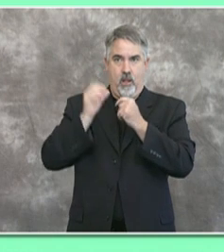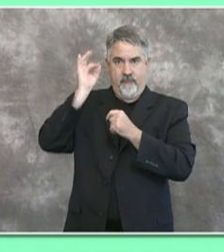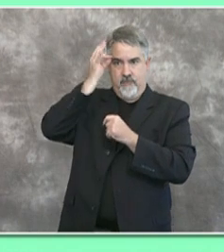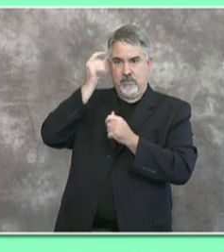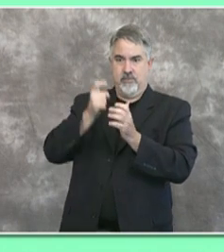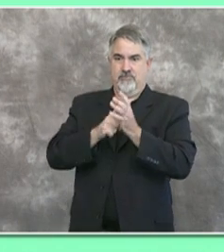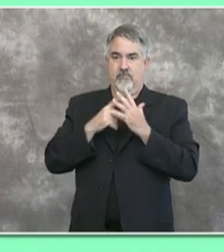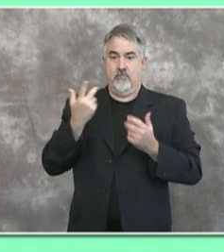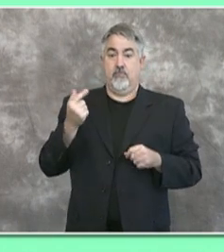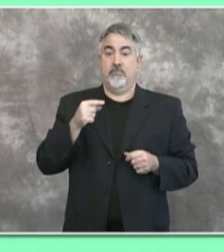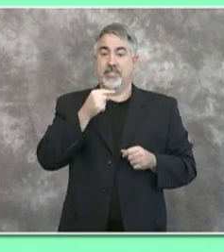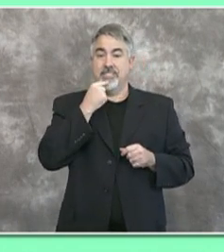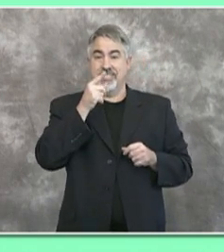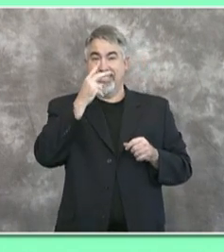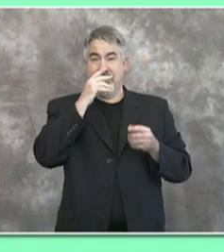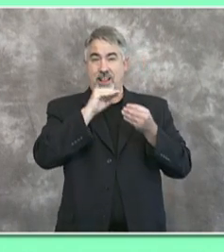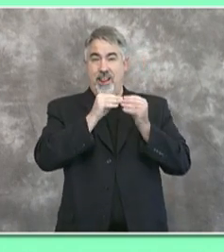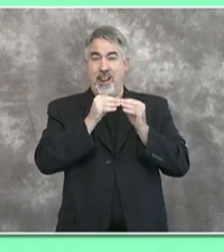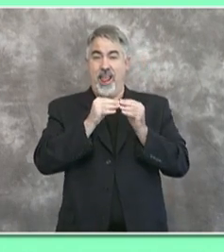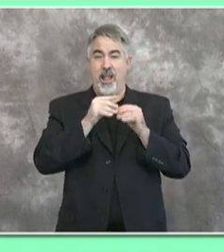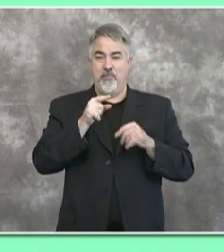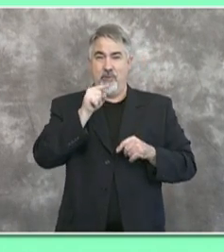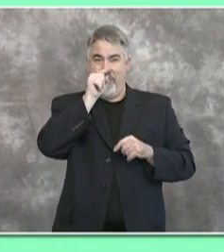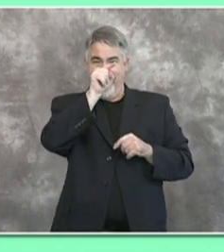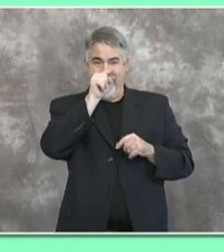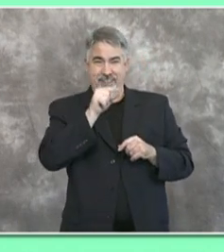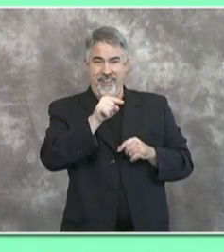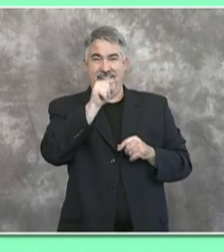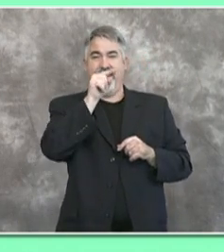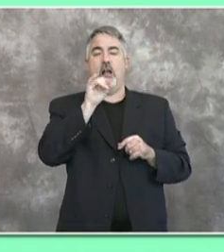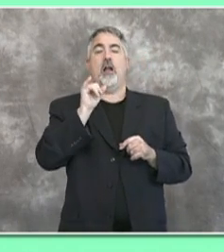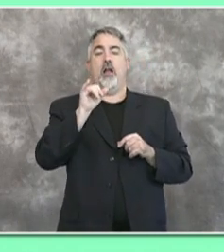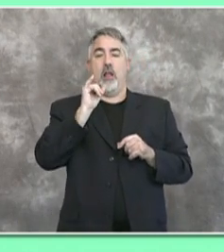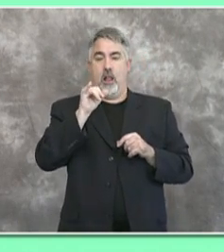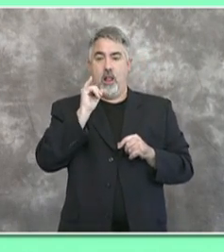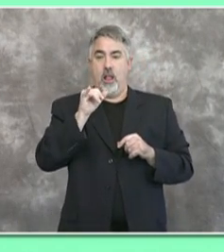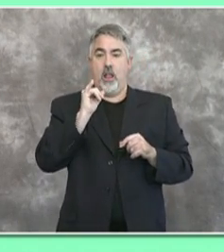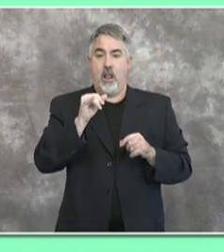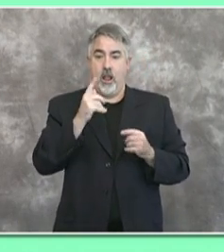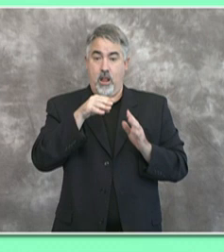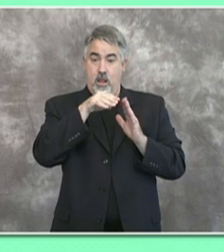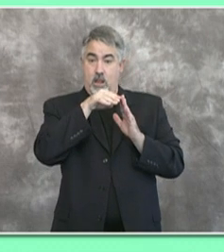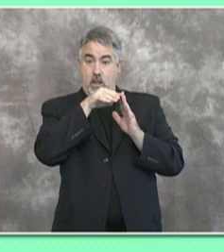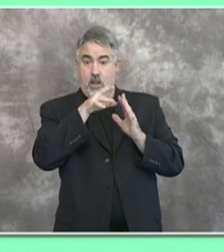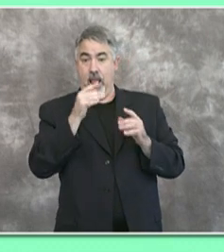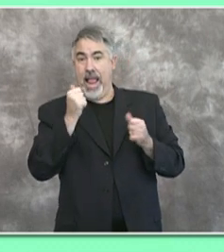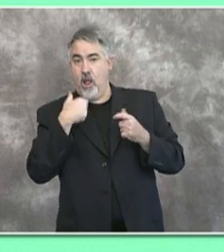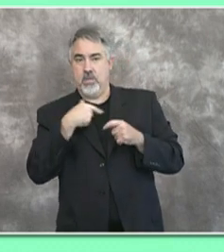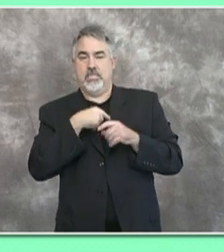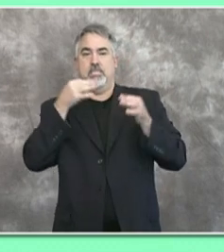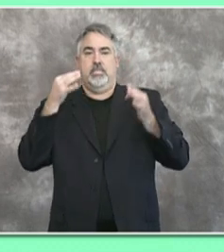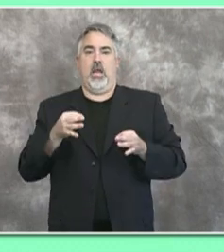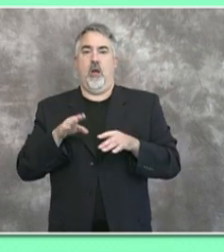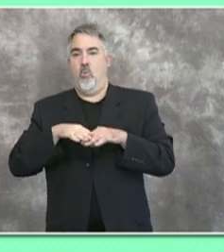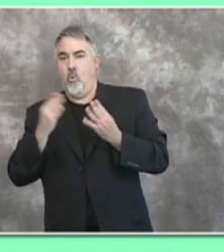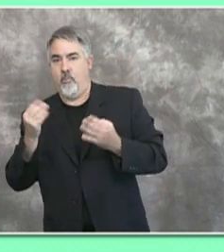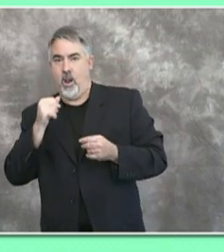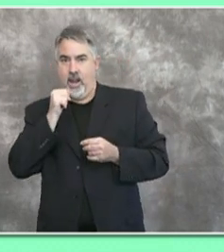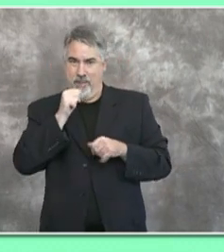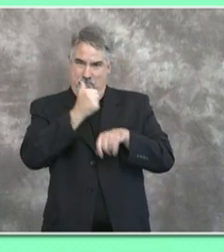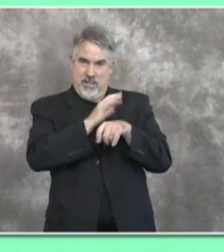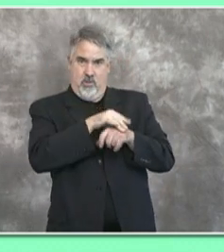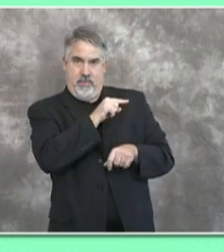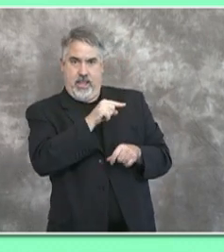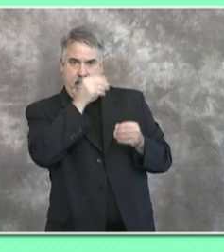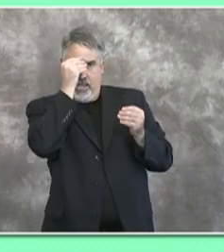these metrics will determine whether or not we open up utilizing the Phase 1 approach that's provided in